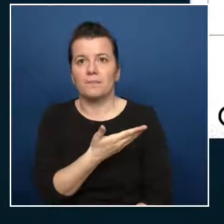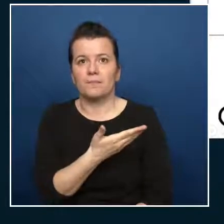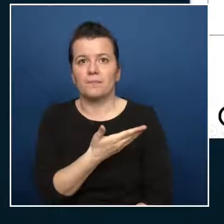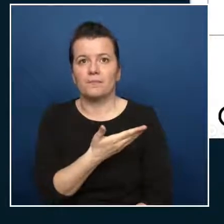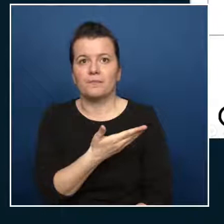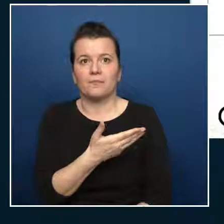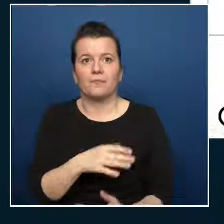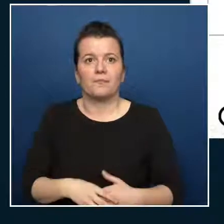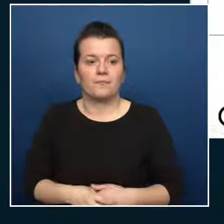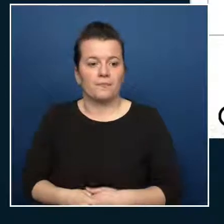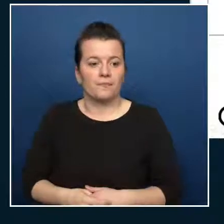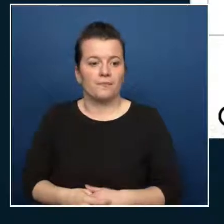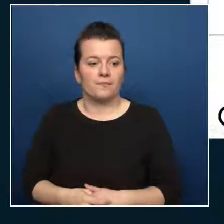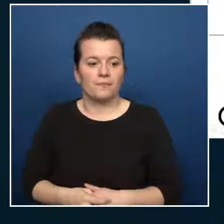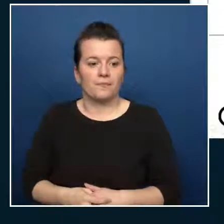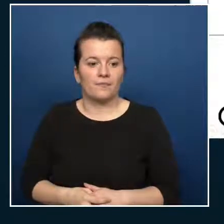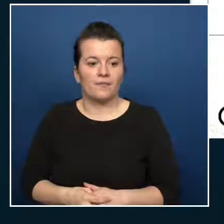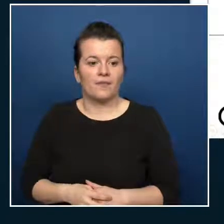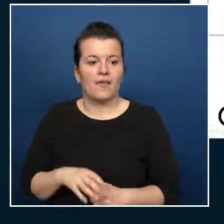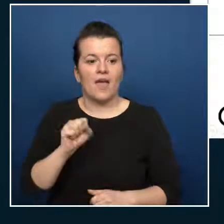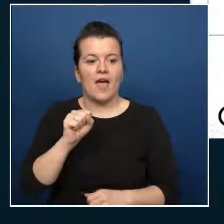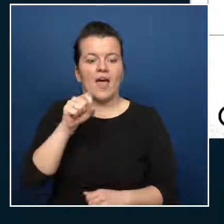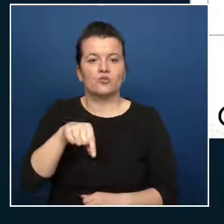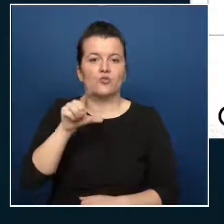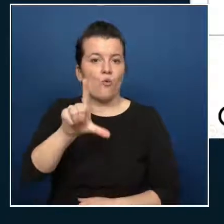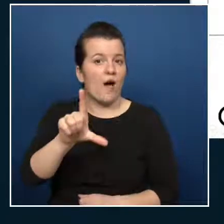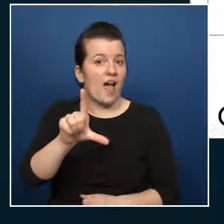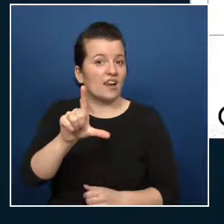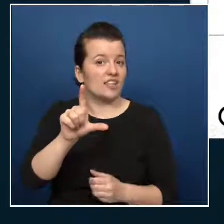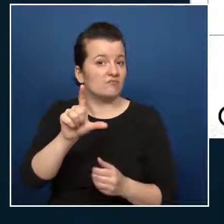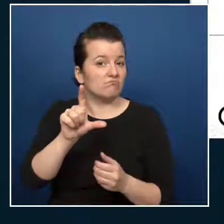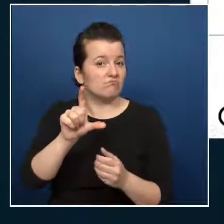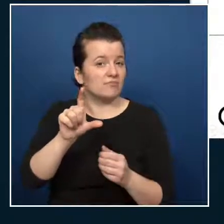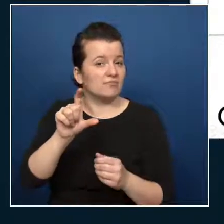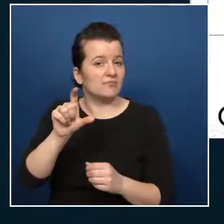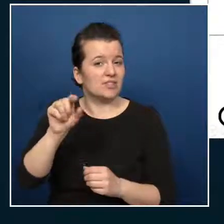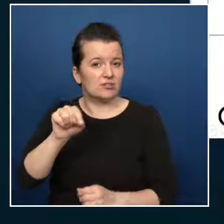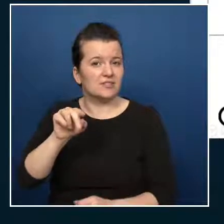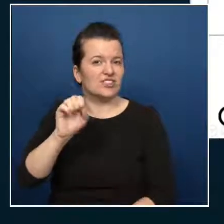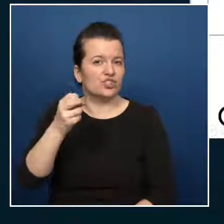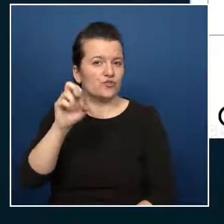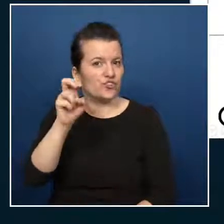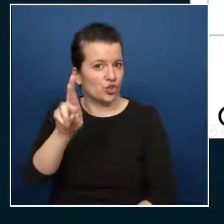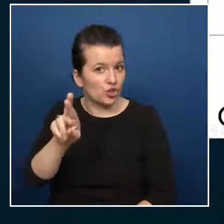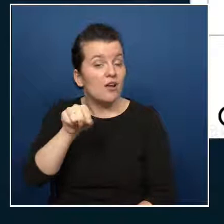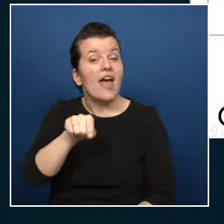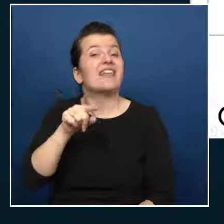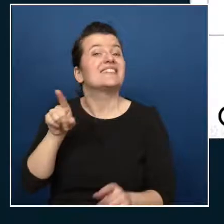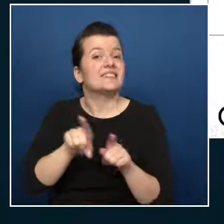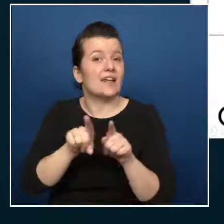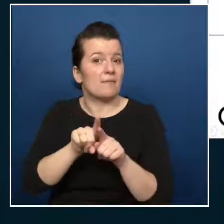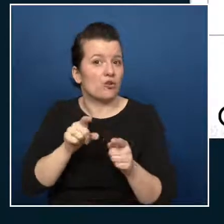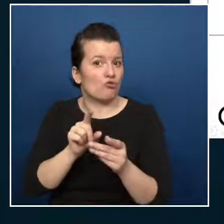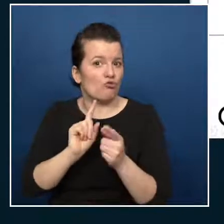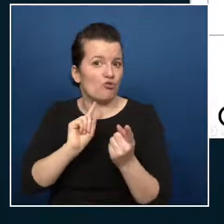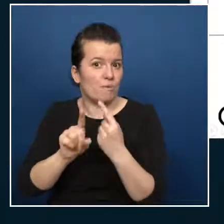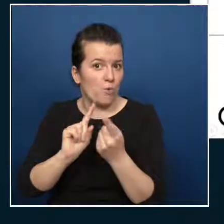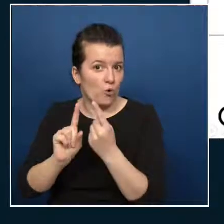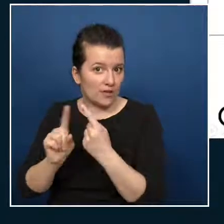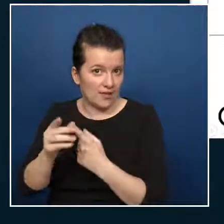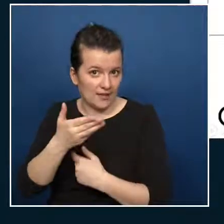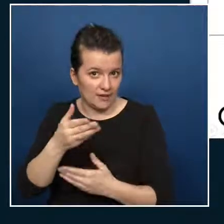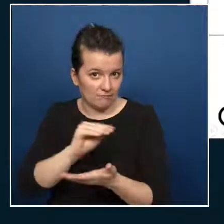reporting was also in SQL Server. And it was a typical monolithic on-premise system in which we